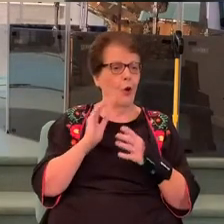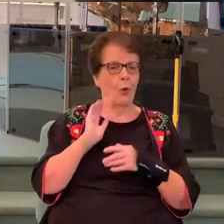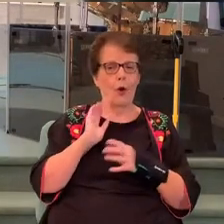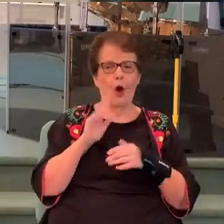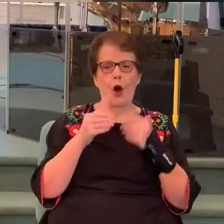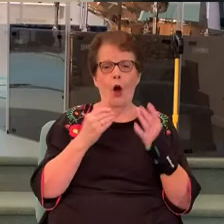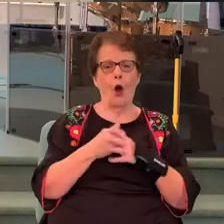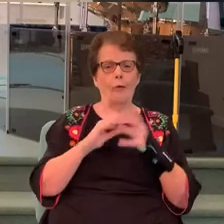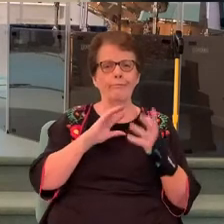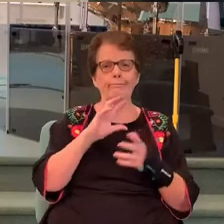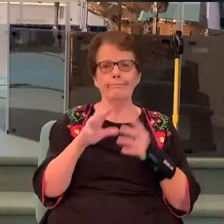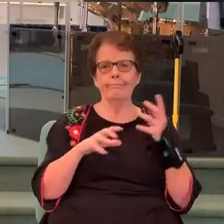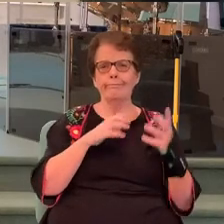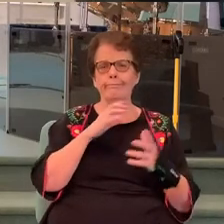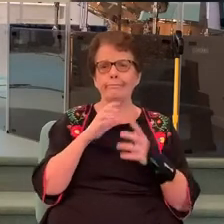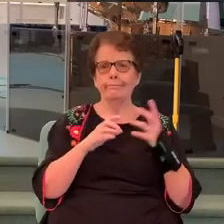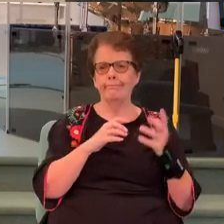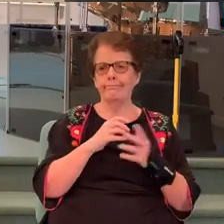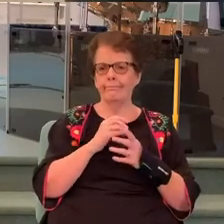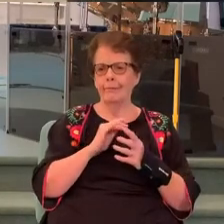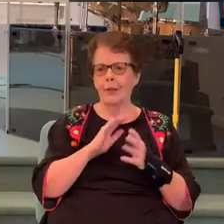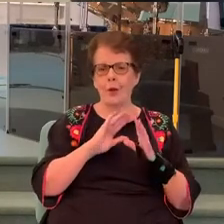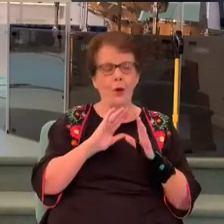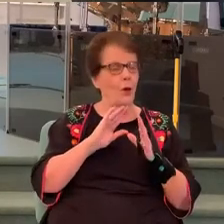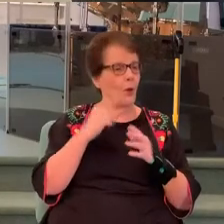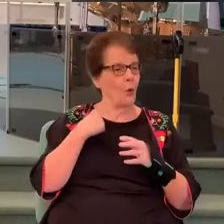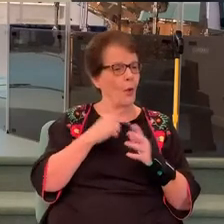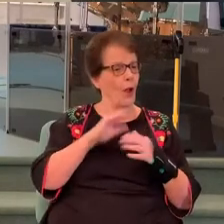just get on the same page with that?